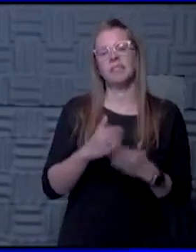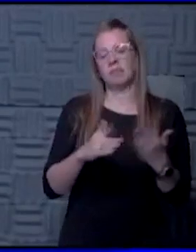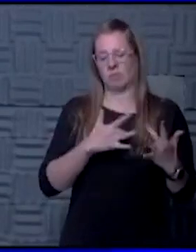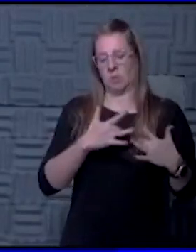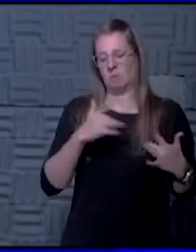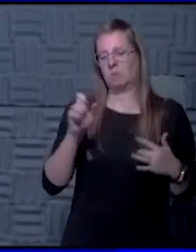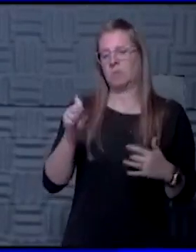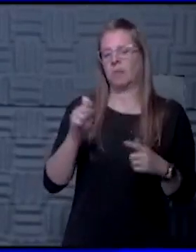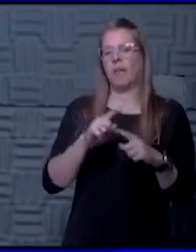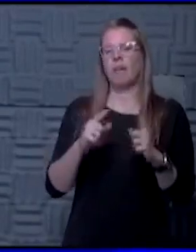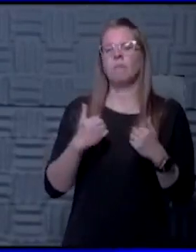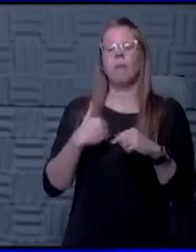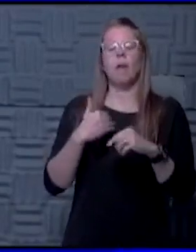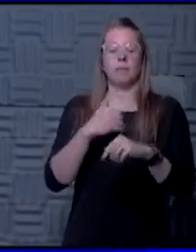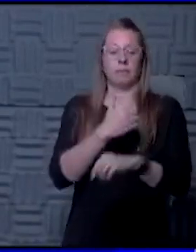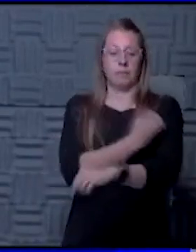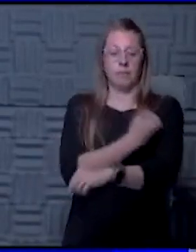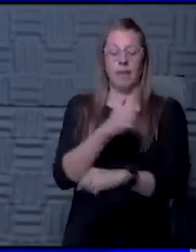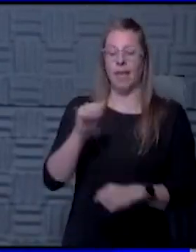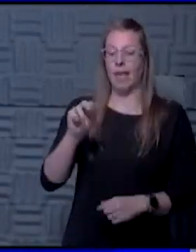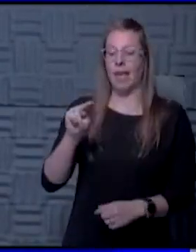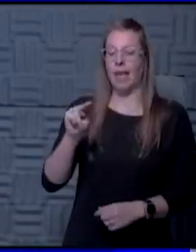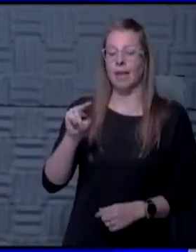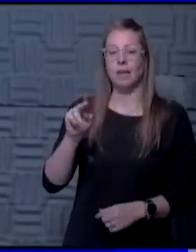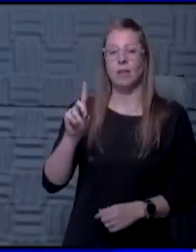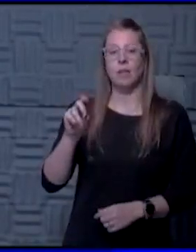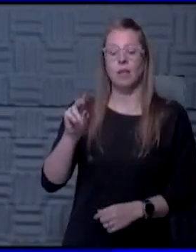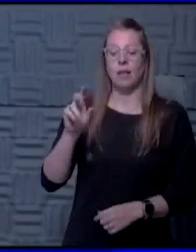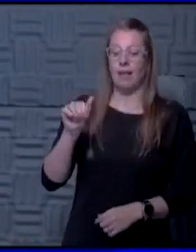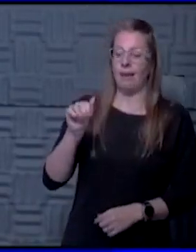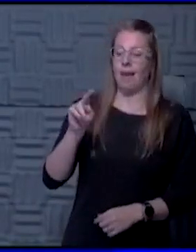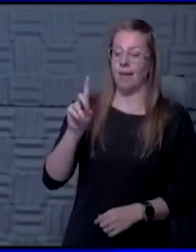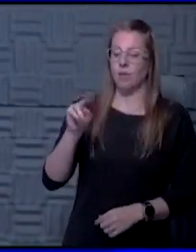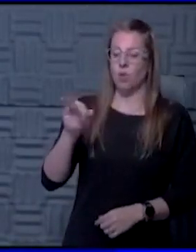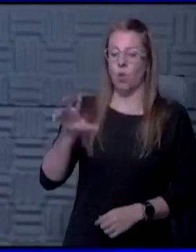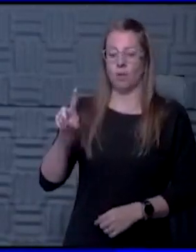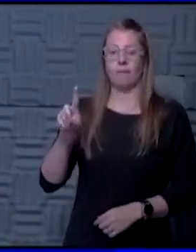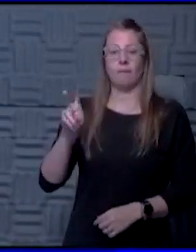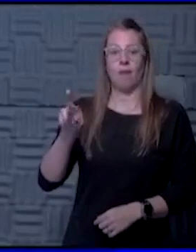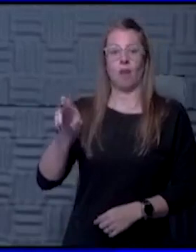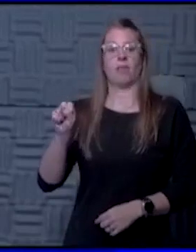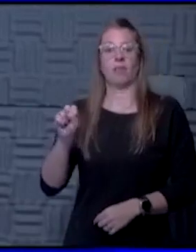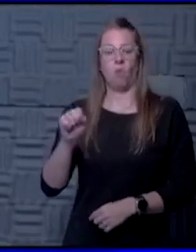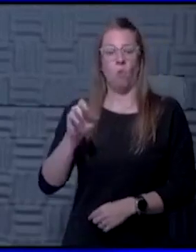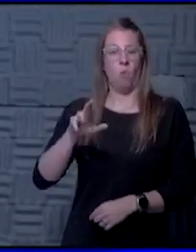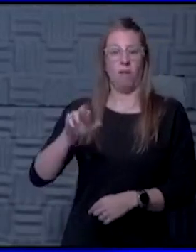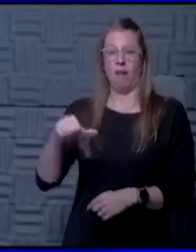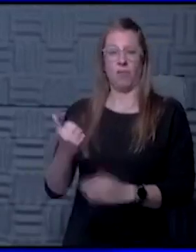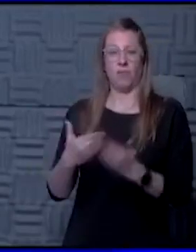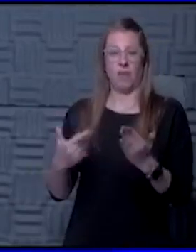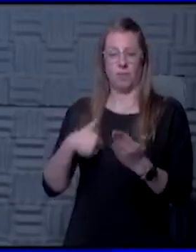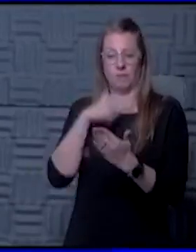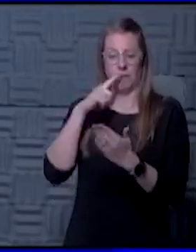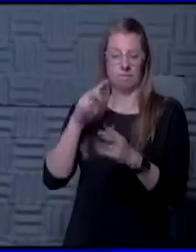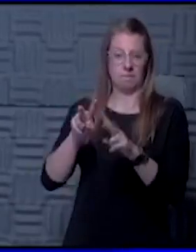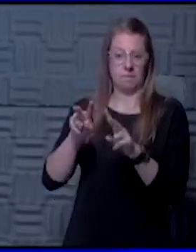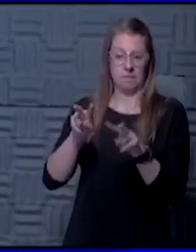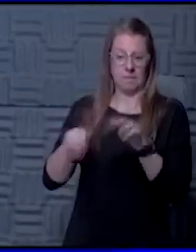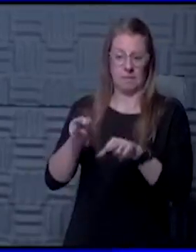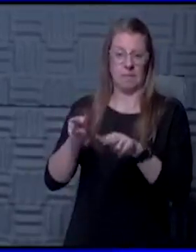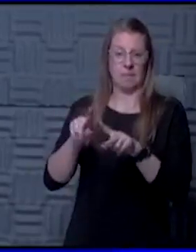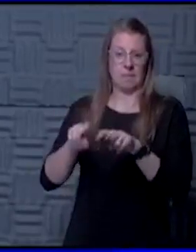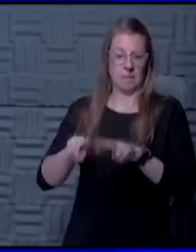vaccine, whether it's the adenovirus or again any other vaccine that we've seen, things can happen, and so that is why